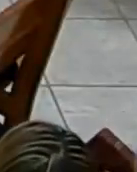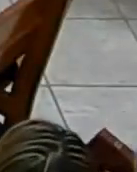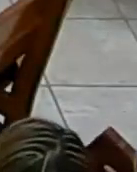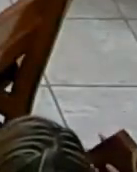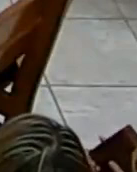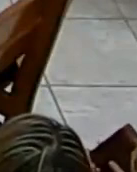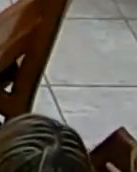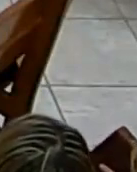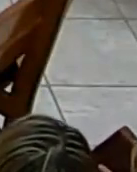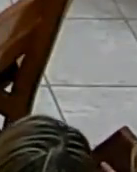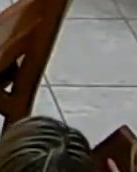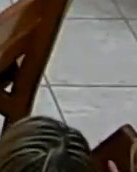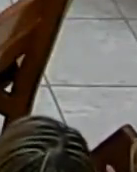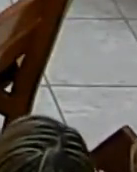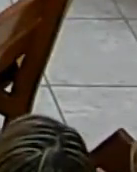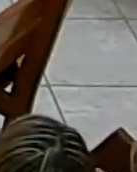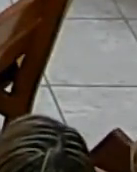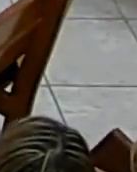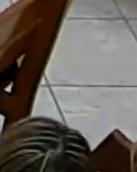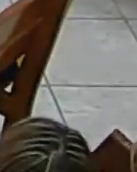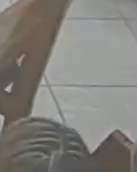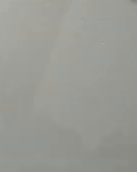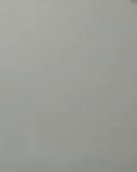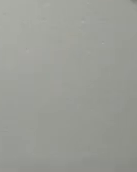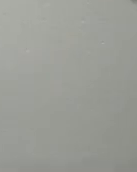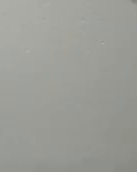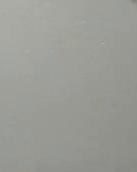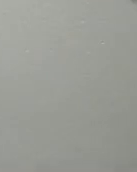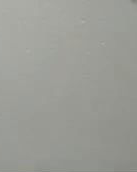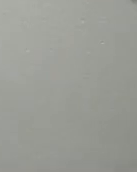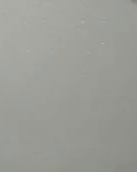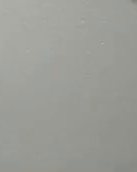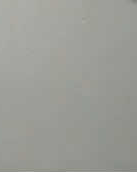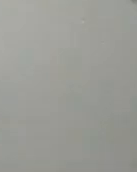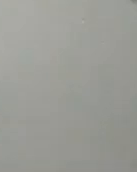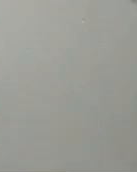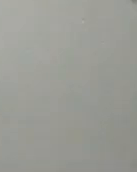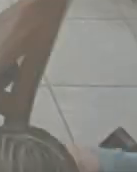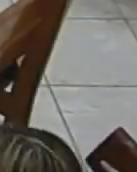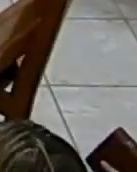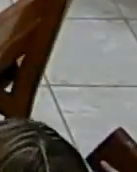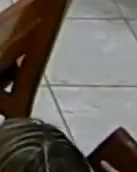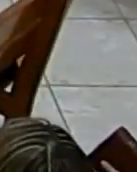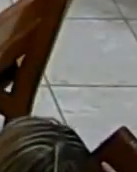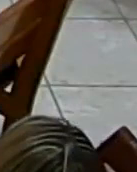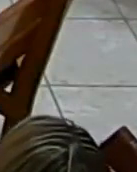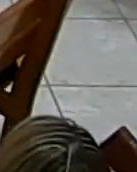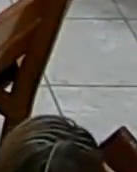We are going to have a rehearsal. No rehearsal. My brethren, peace of the Lord.